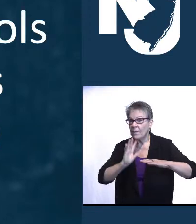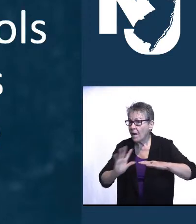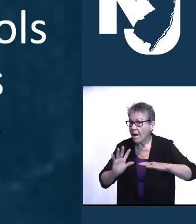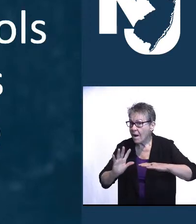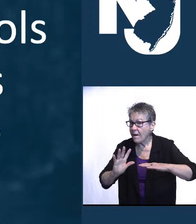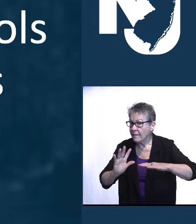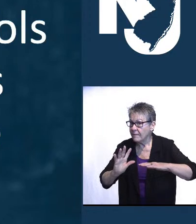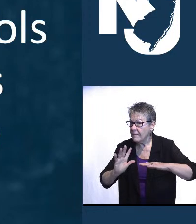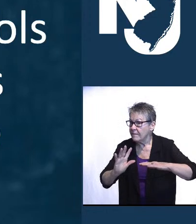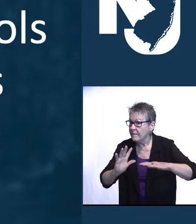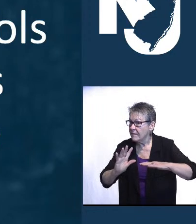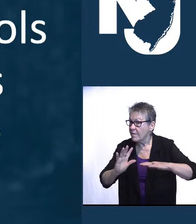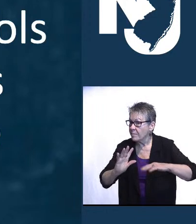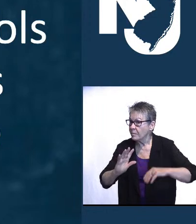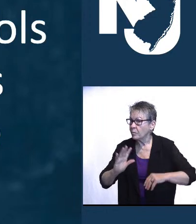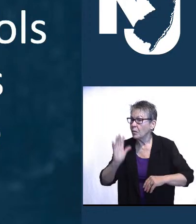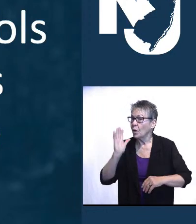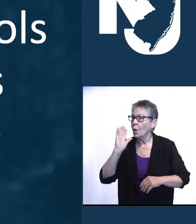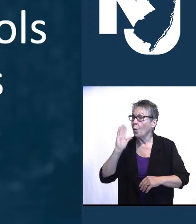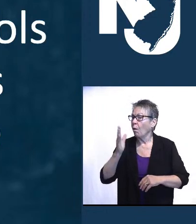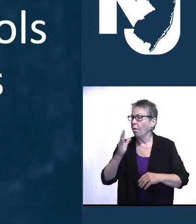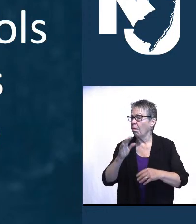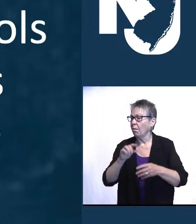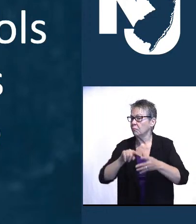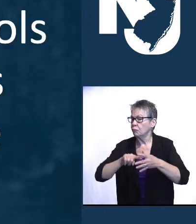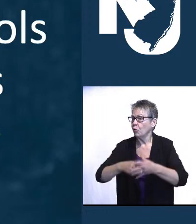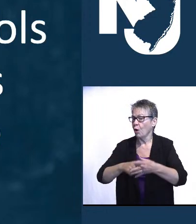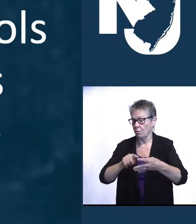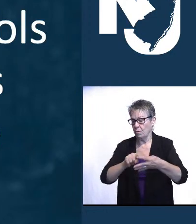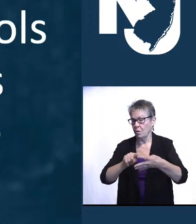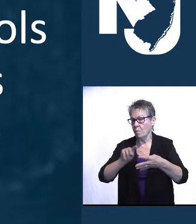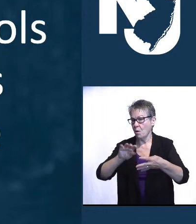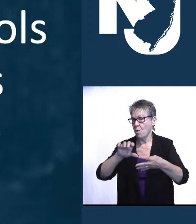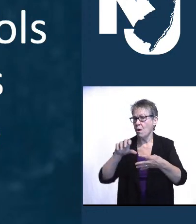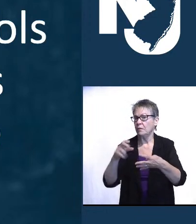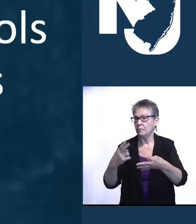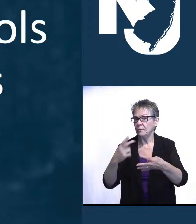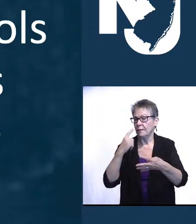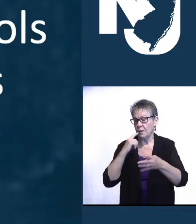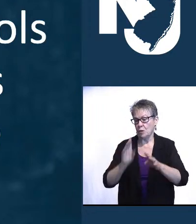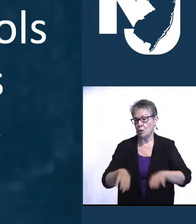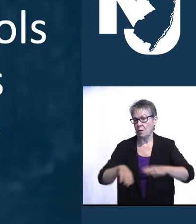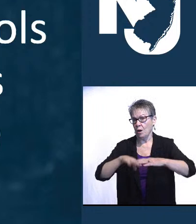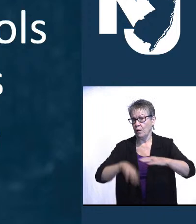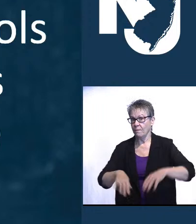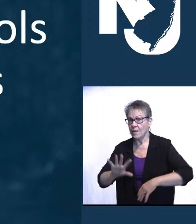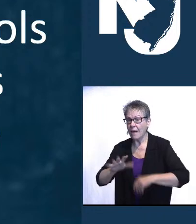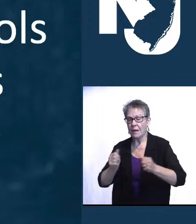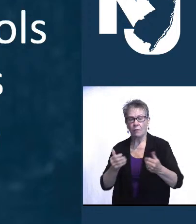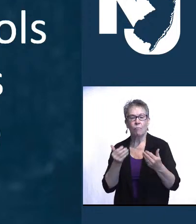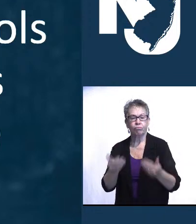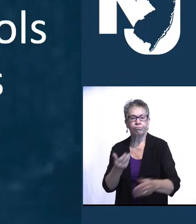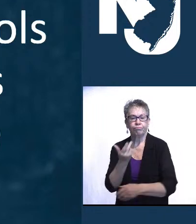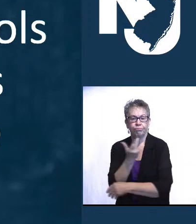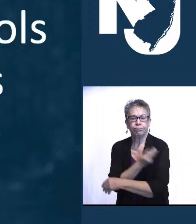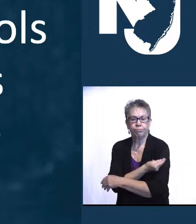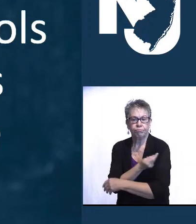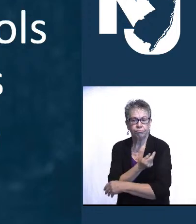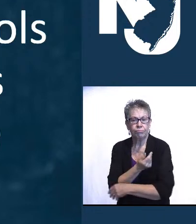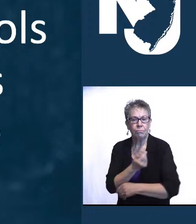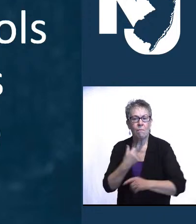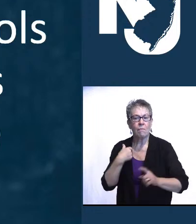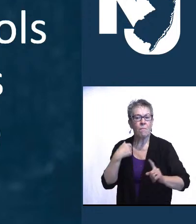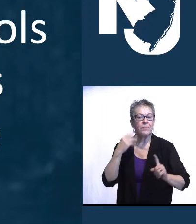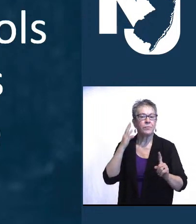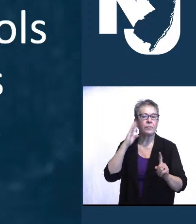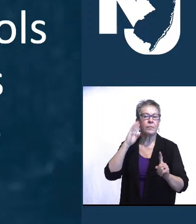Additionally, although I was quoted as saying it's not the 4th of July, I admit, but early March traditionally means the weather starts to